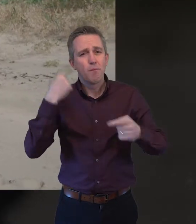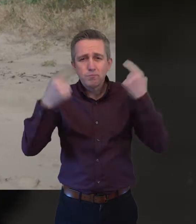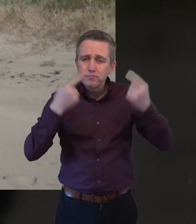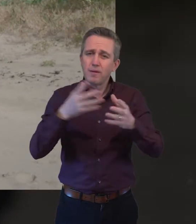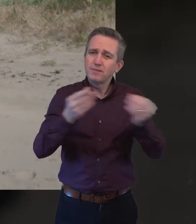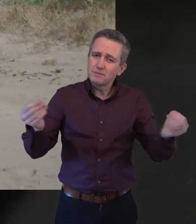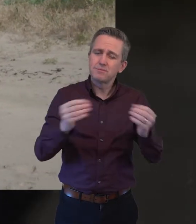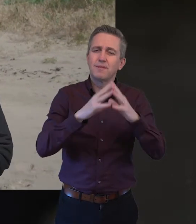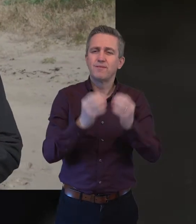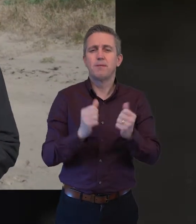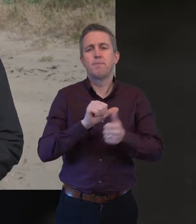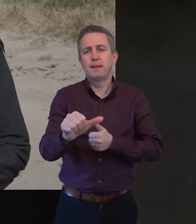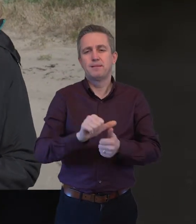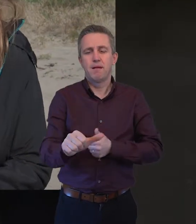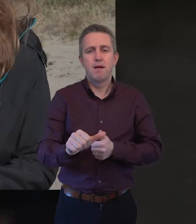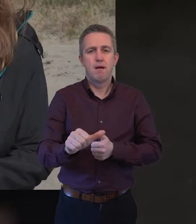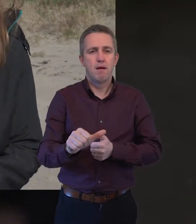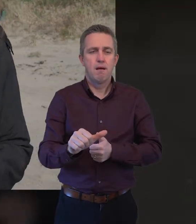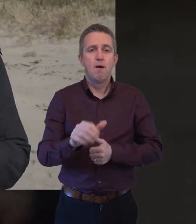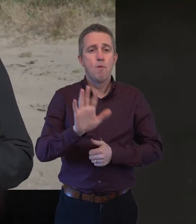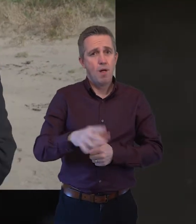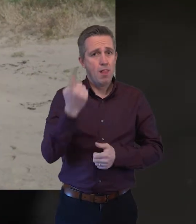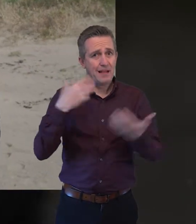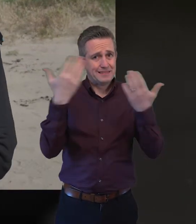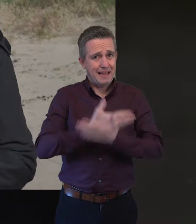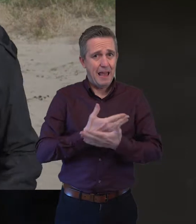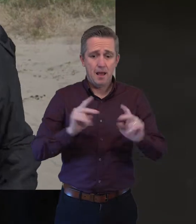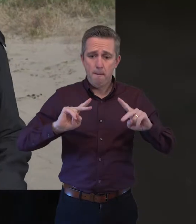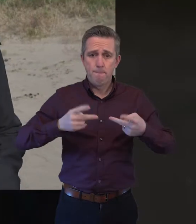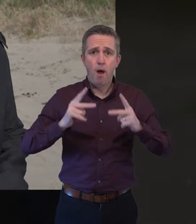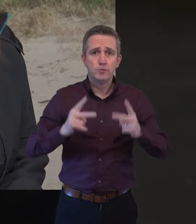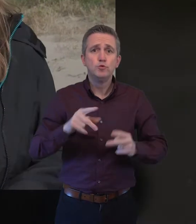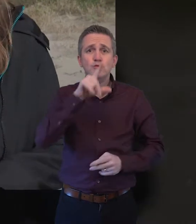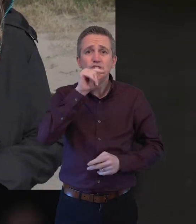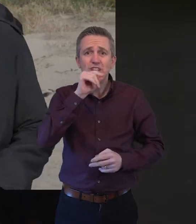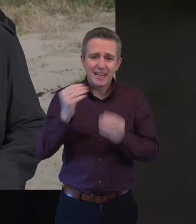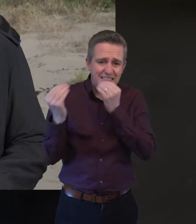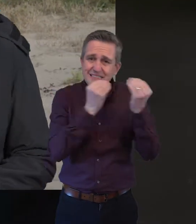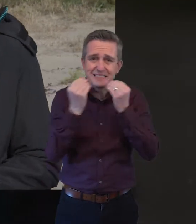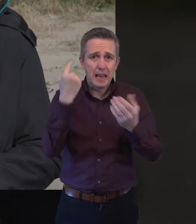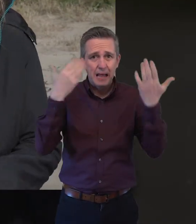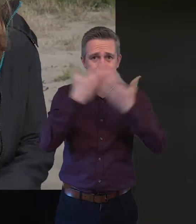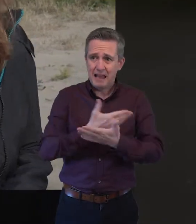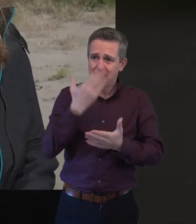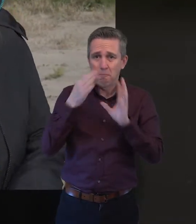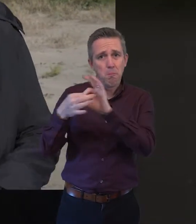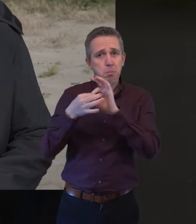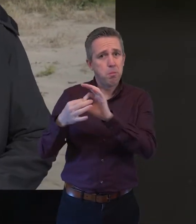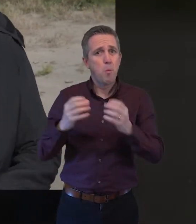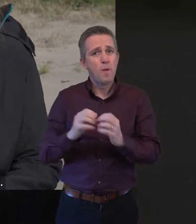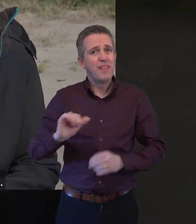music, though. Well, I never heard you complaining about their taste in music when you were battering into their chicken wings at the barbecue last night, were you? That's true,